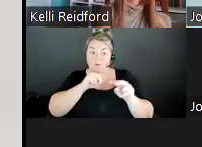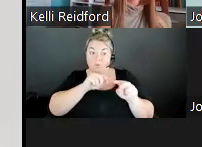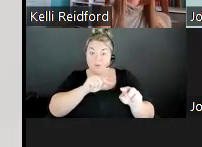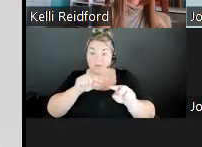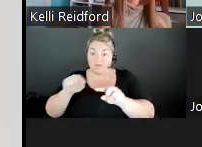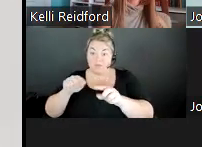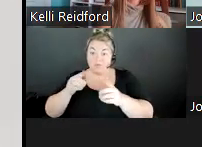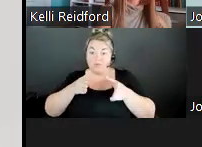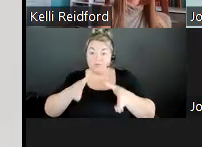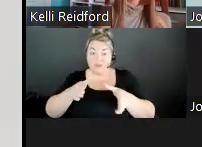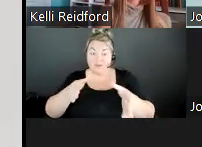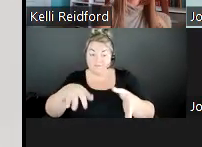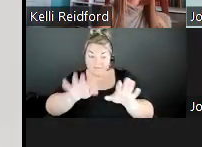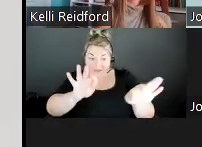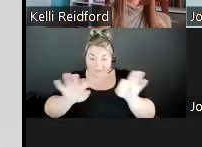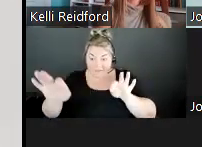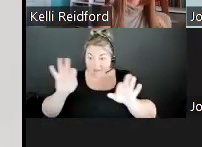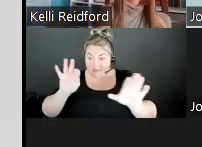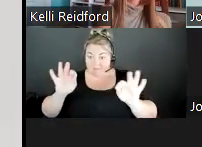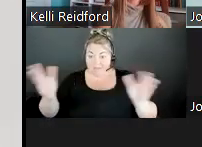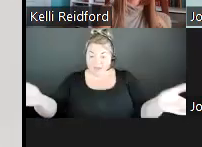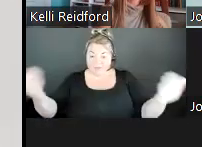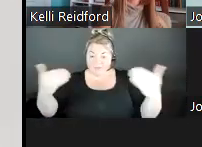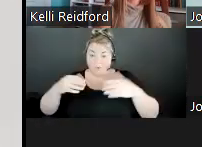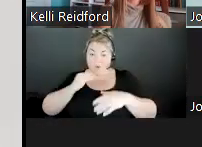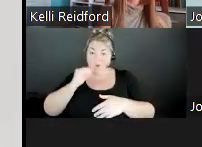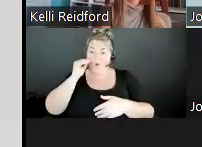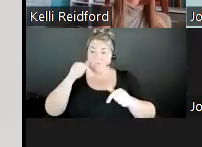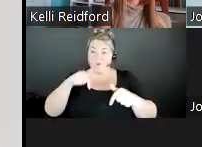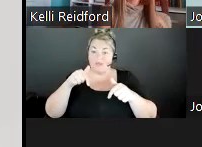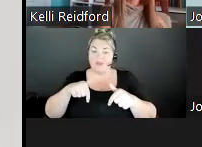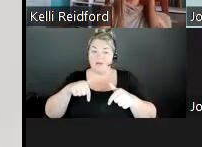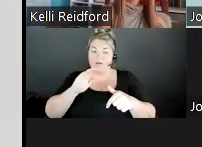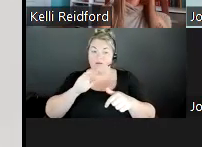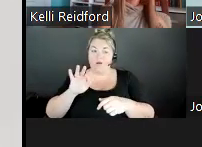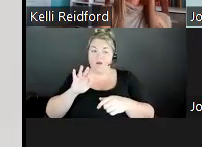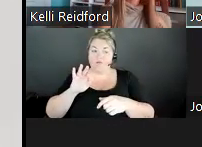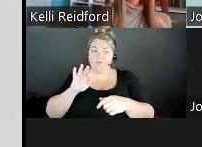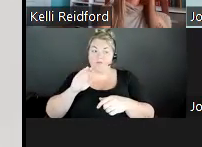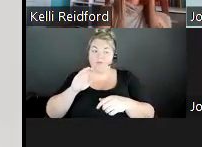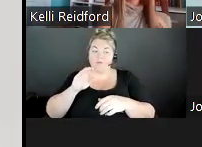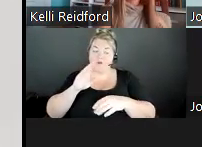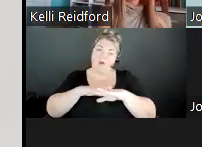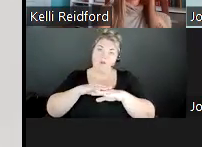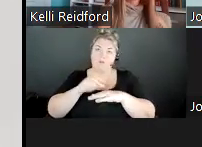found them and homed them right here on off meds. Some of